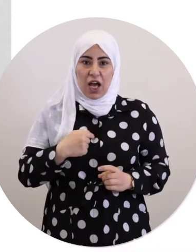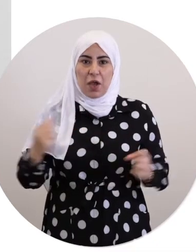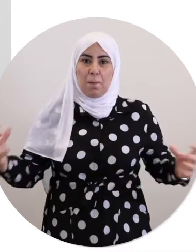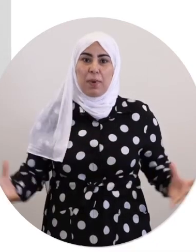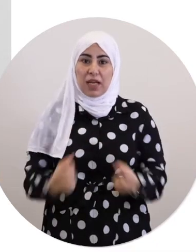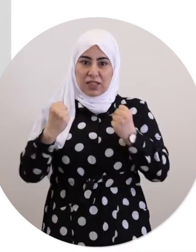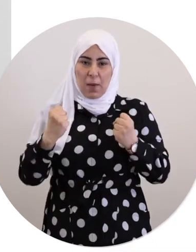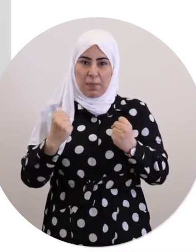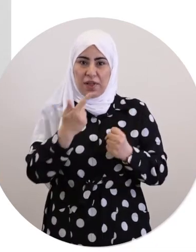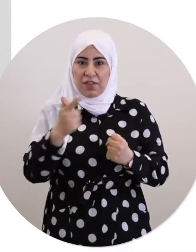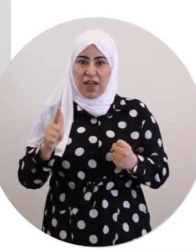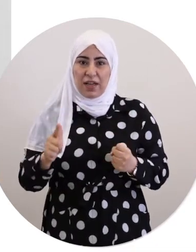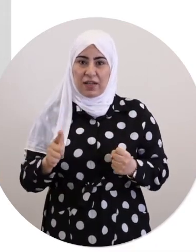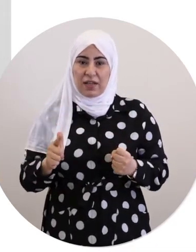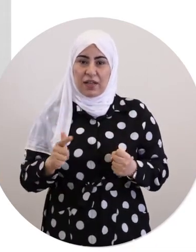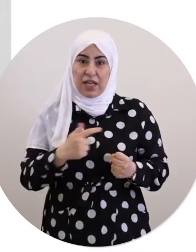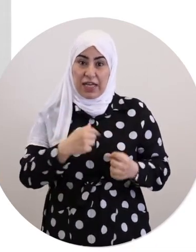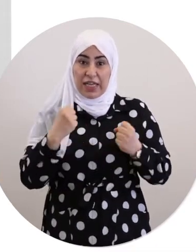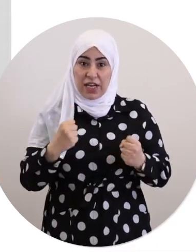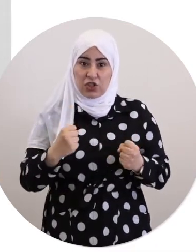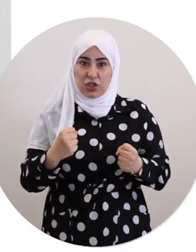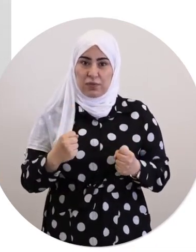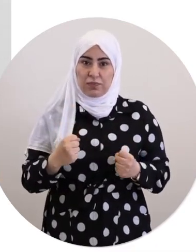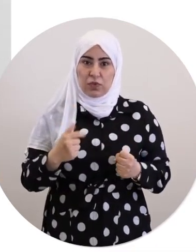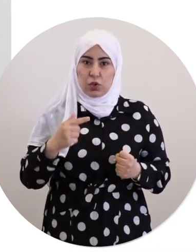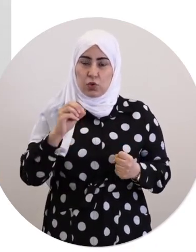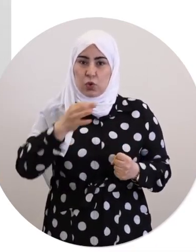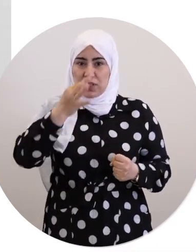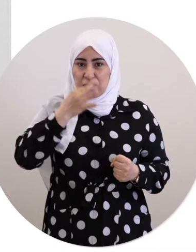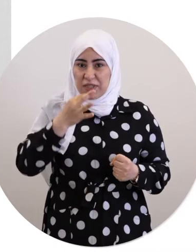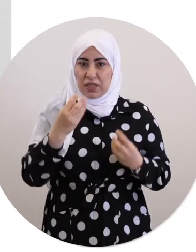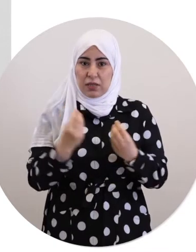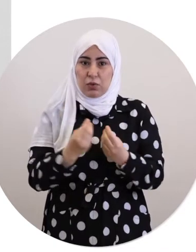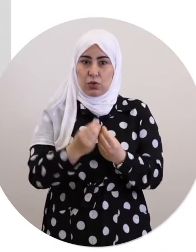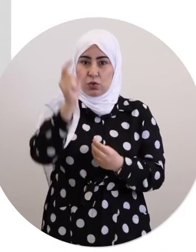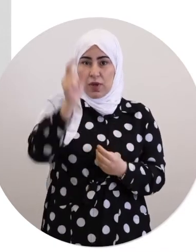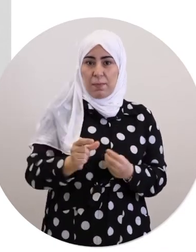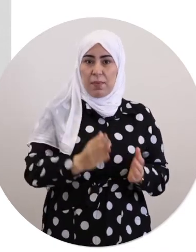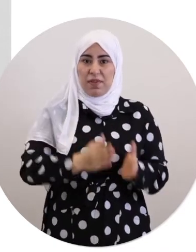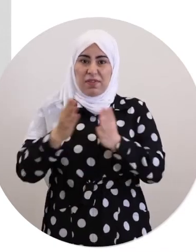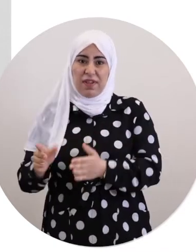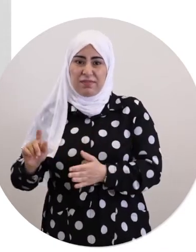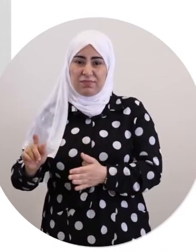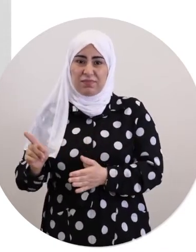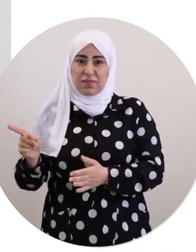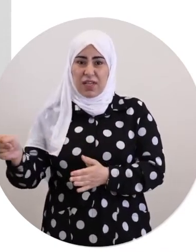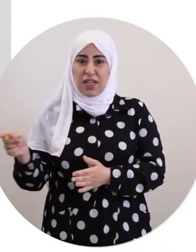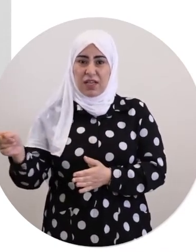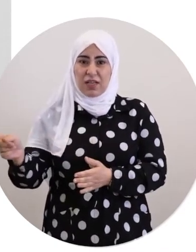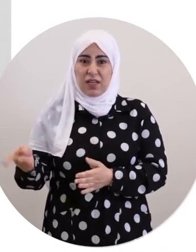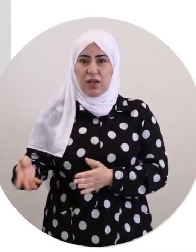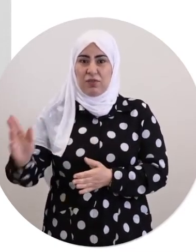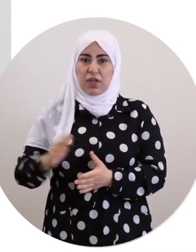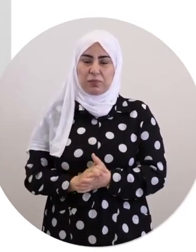Had, which is the auxiliary verb, then the subject. No sooner had I, and then the main verb, plucked up the courage.